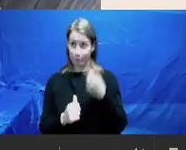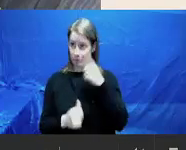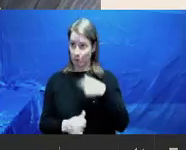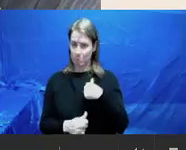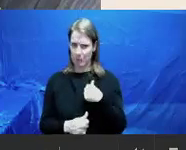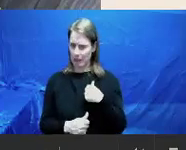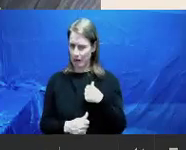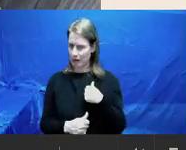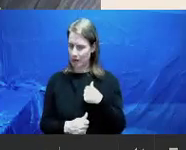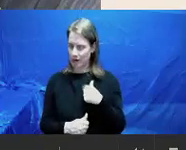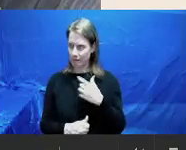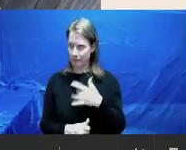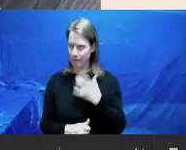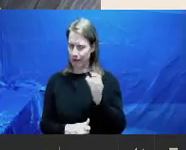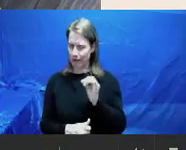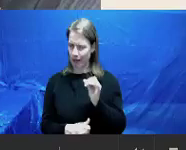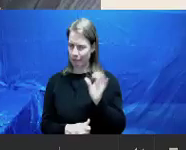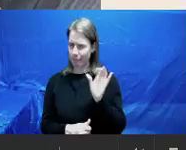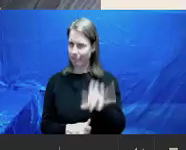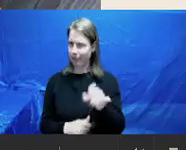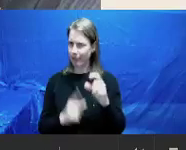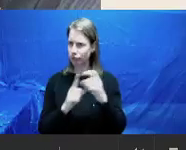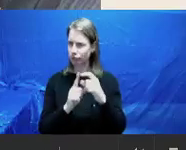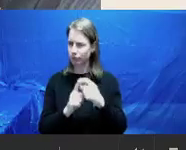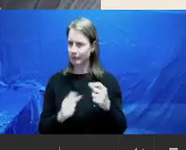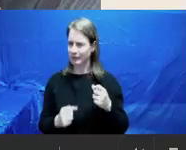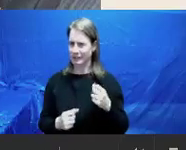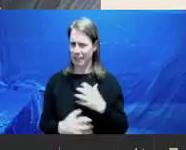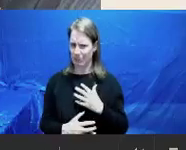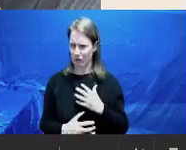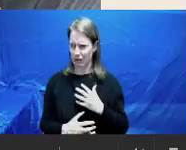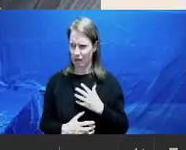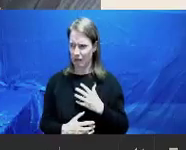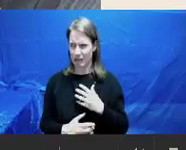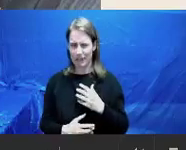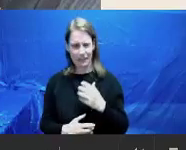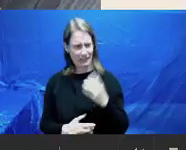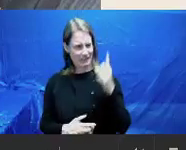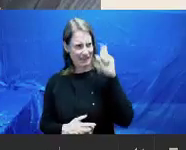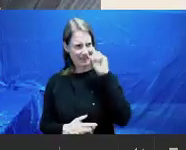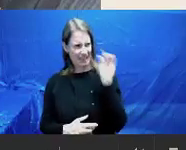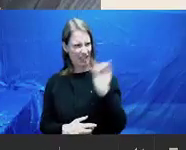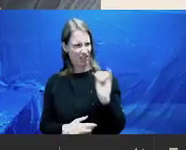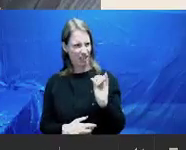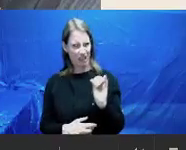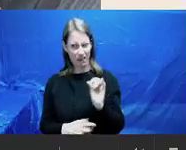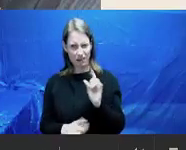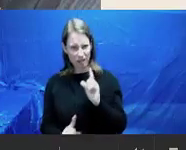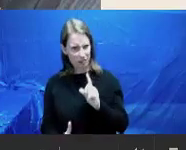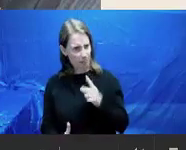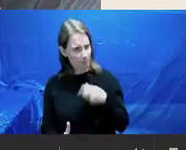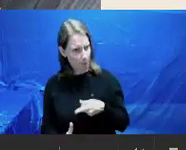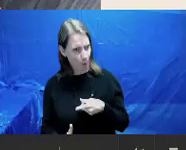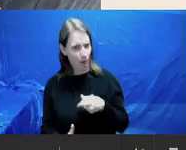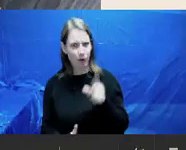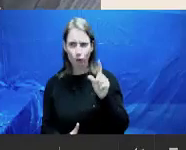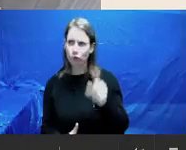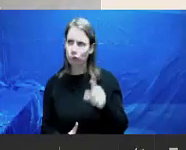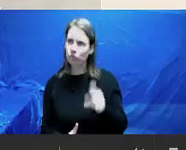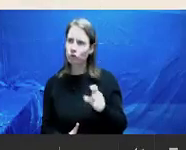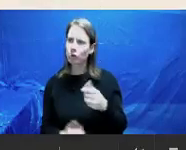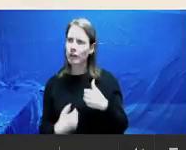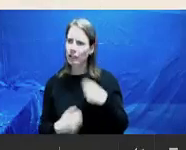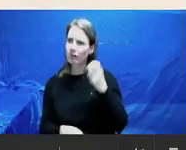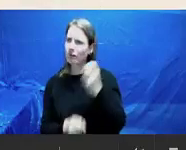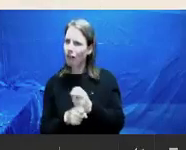complexity in and of itself makes it sound as though the point of this is to put text in front of our students that are really difficult and